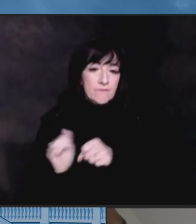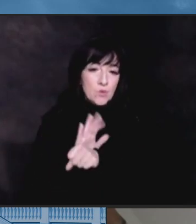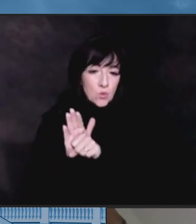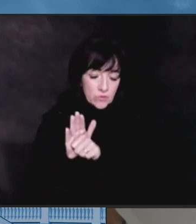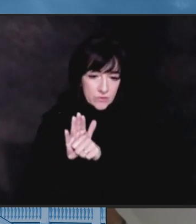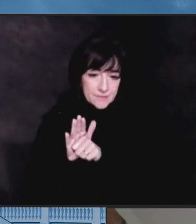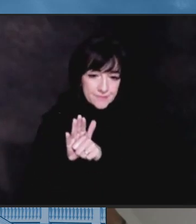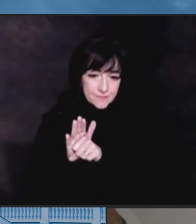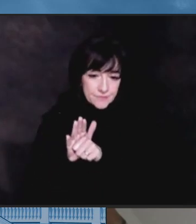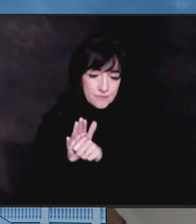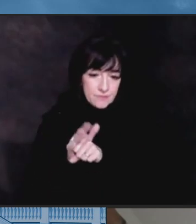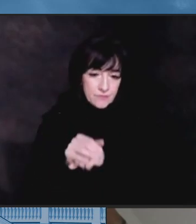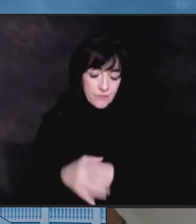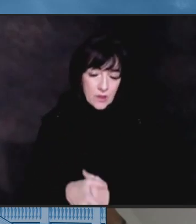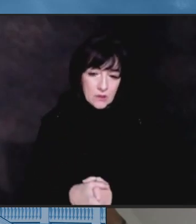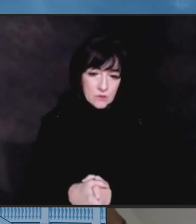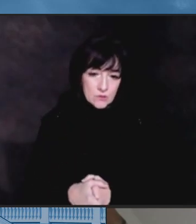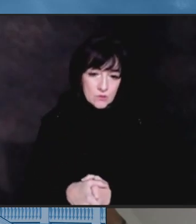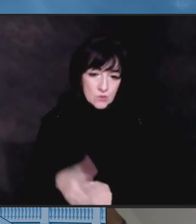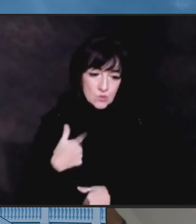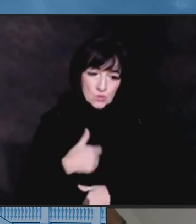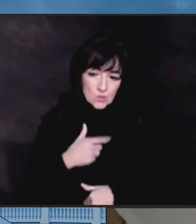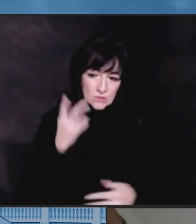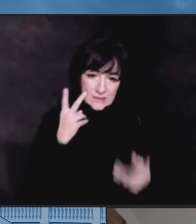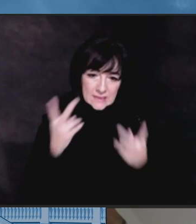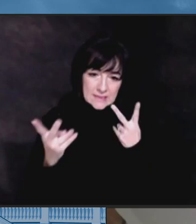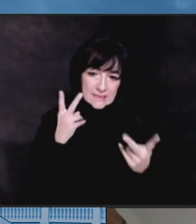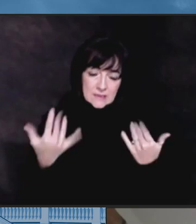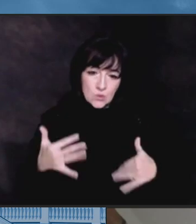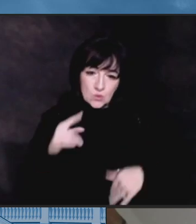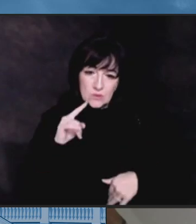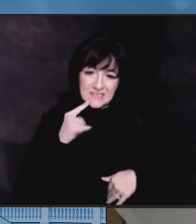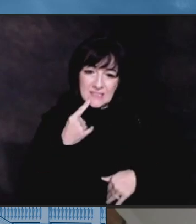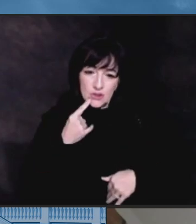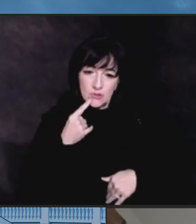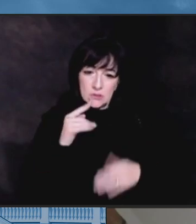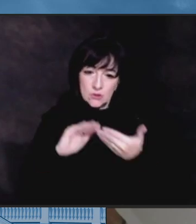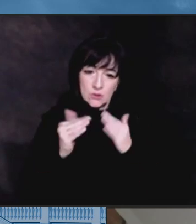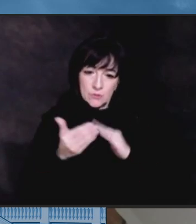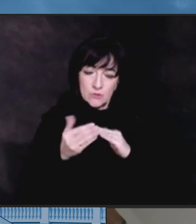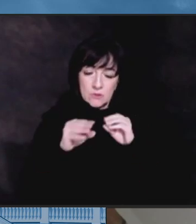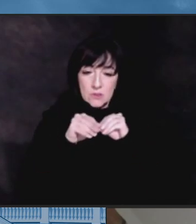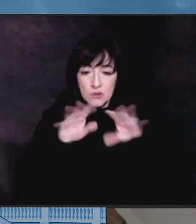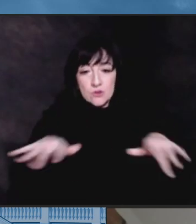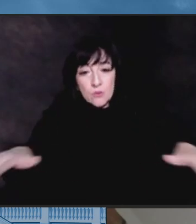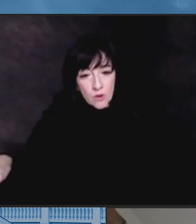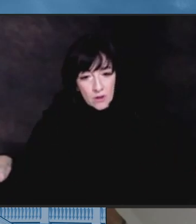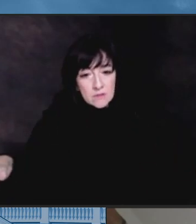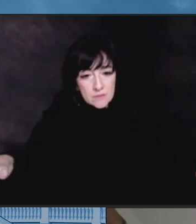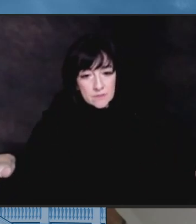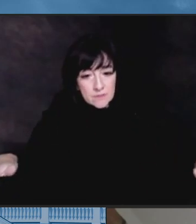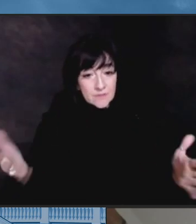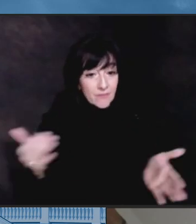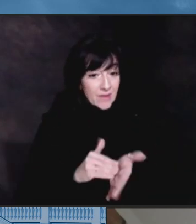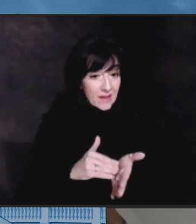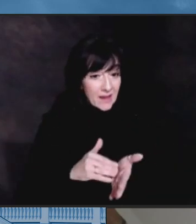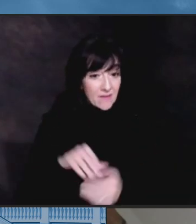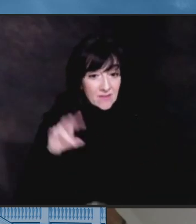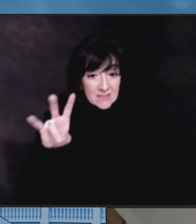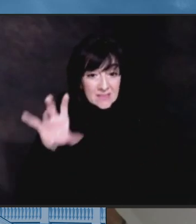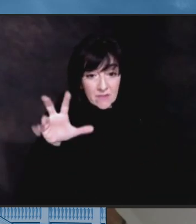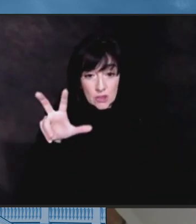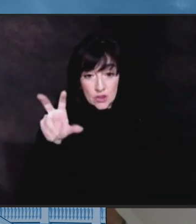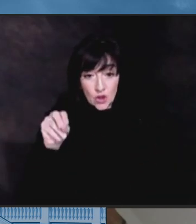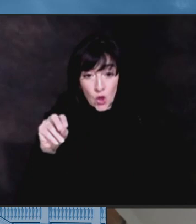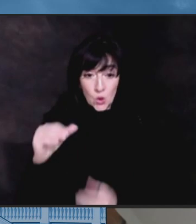have significant community spread. Again, 730 new cases per day. If